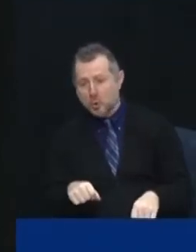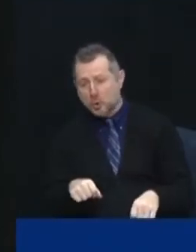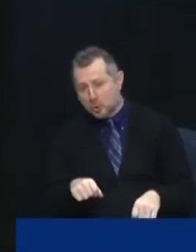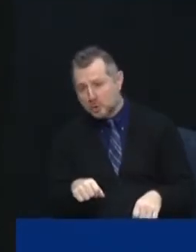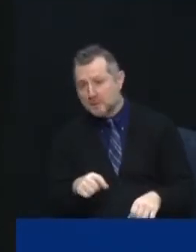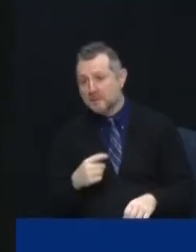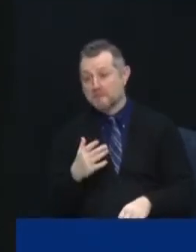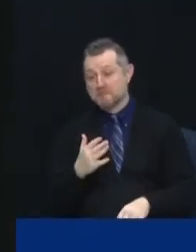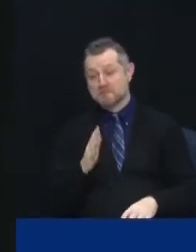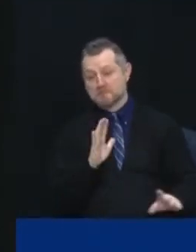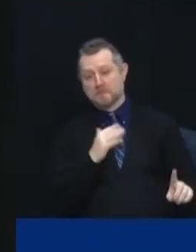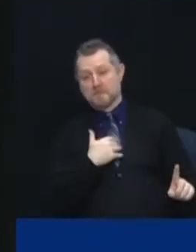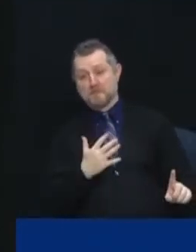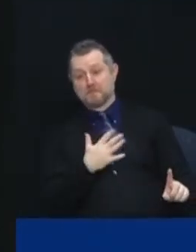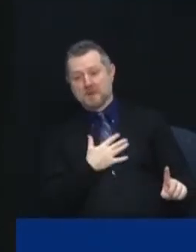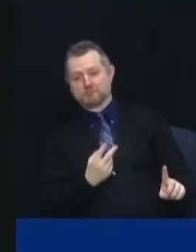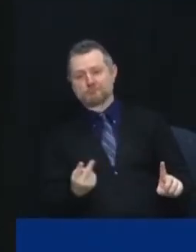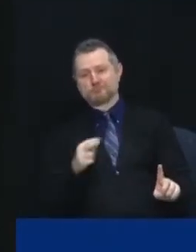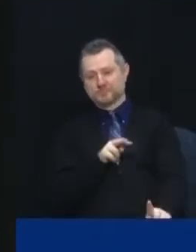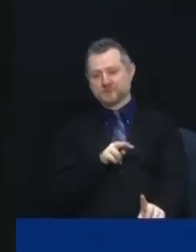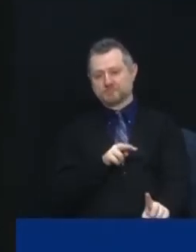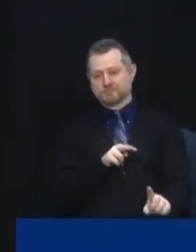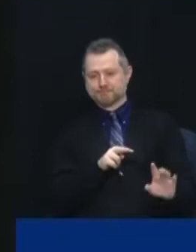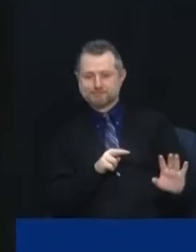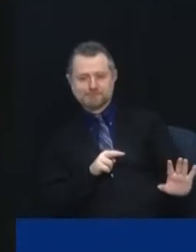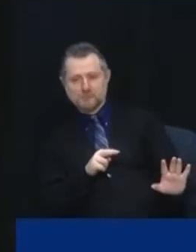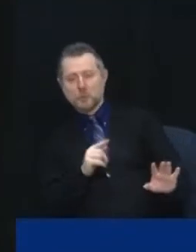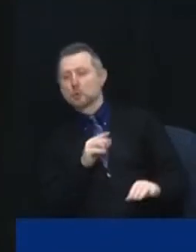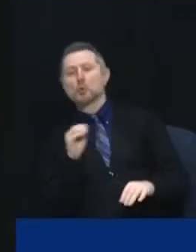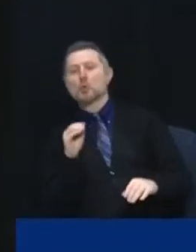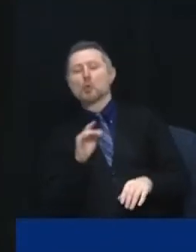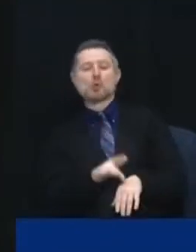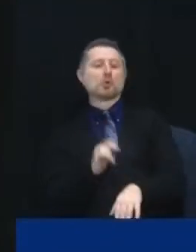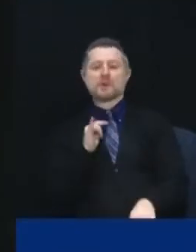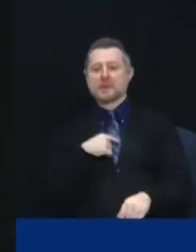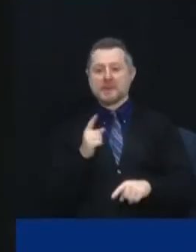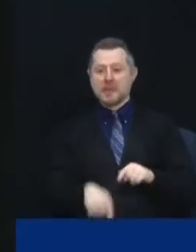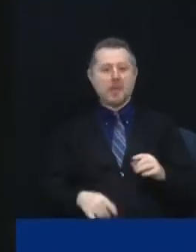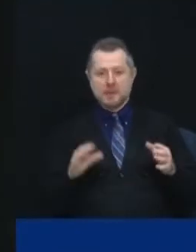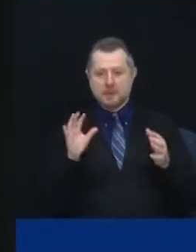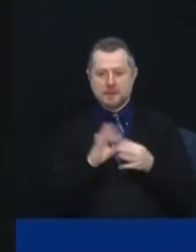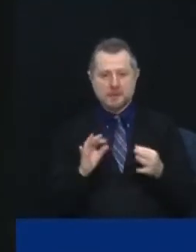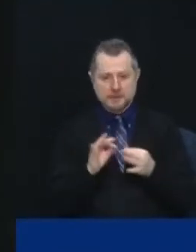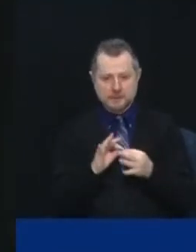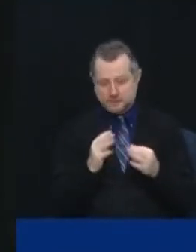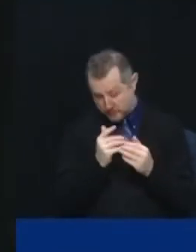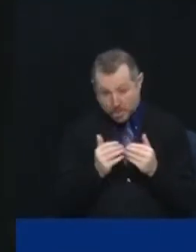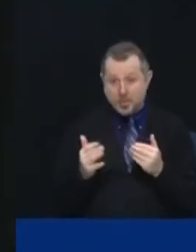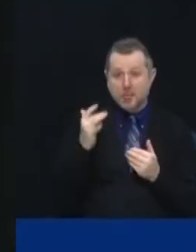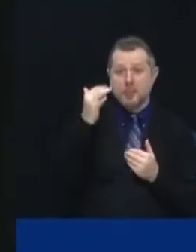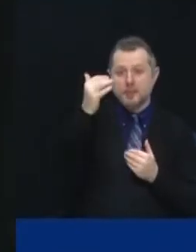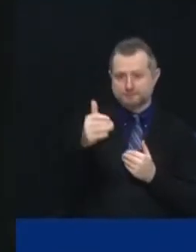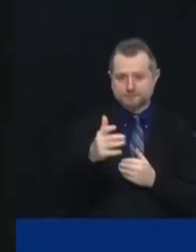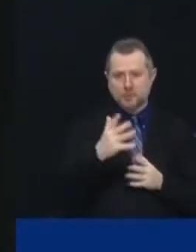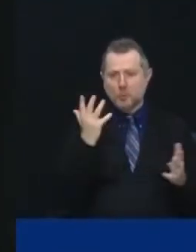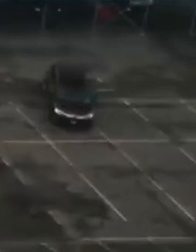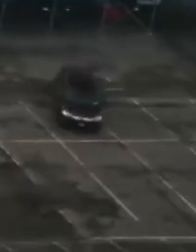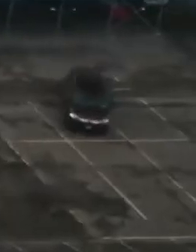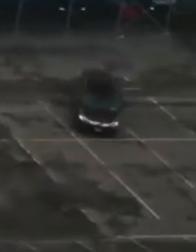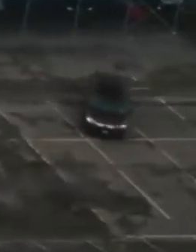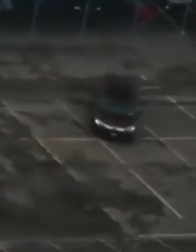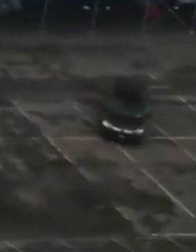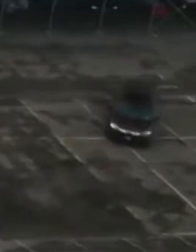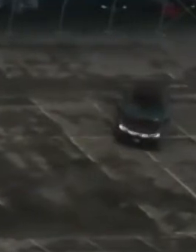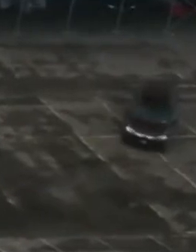my position is premature to try to determine what's a smart policy in a few months.